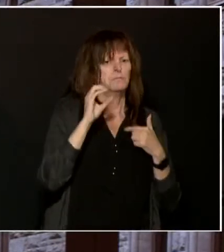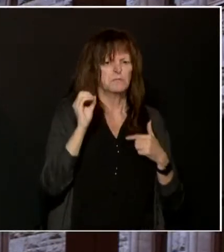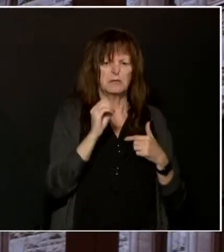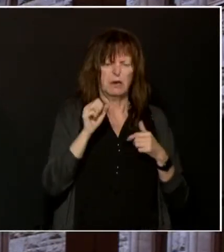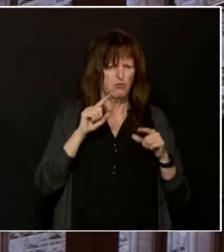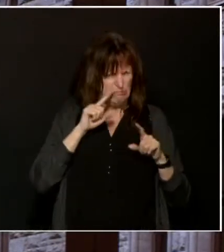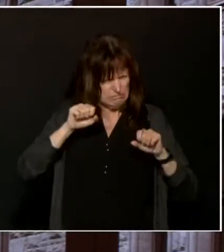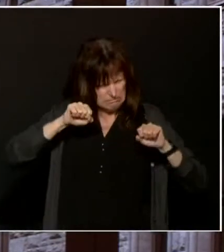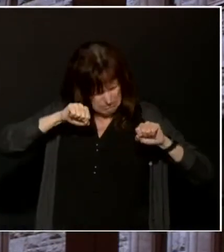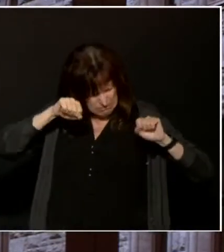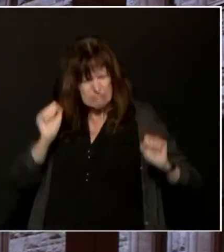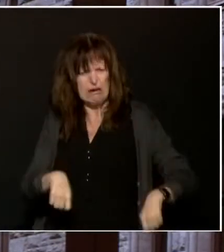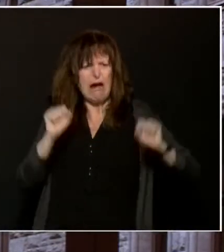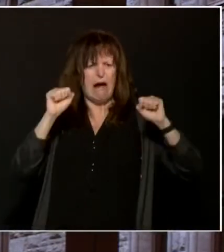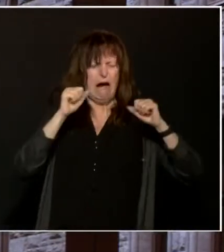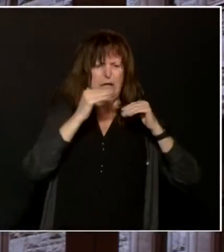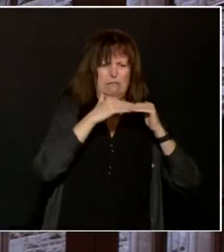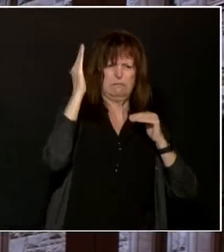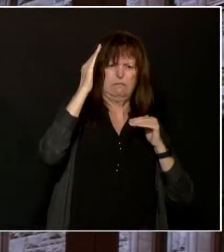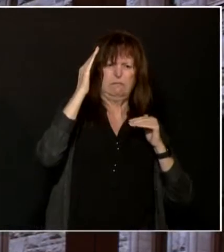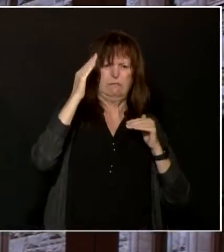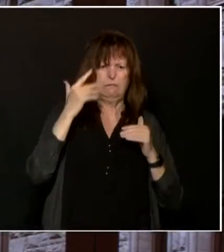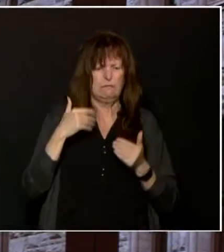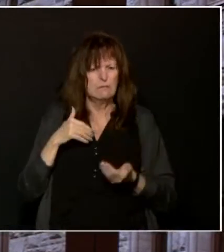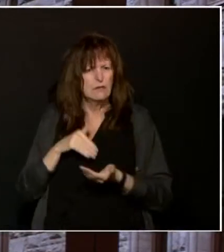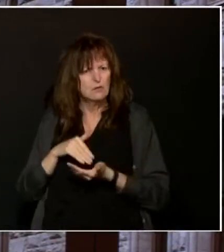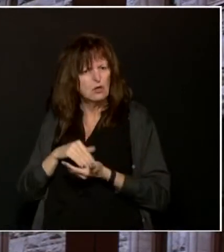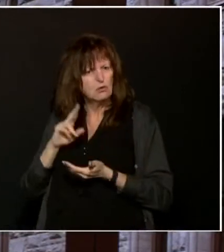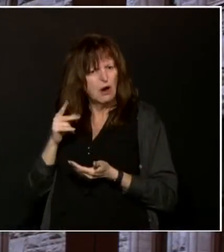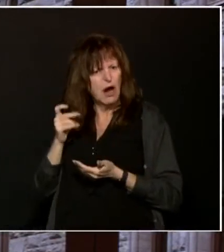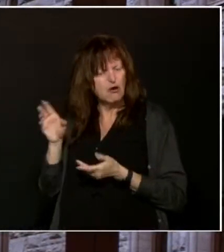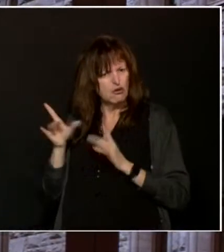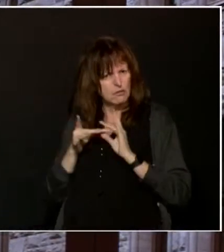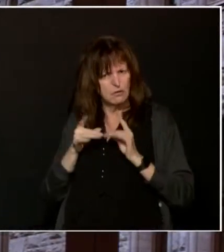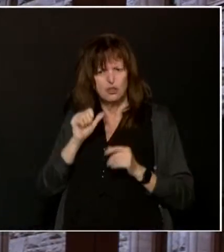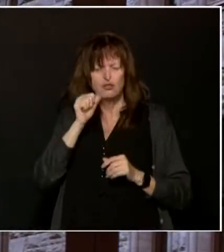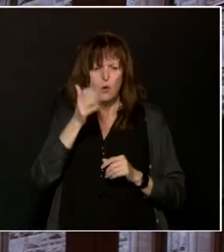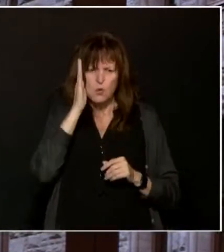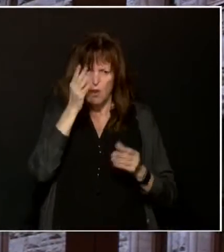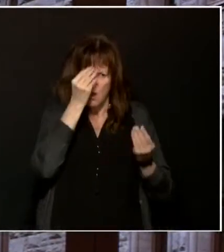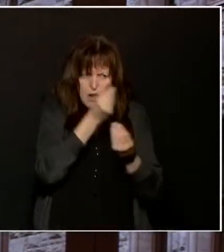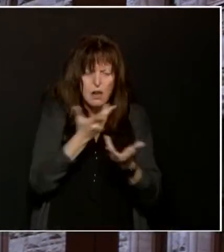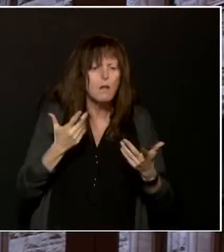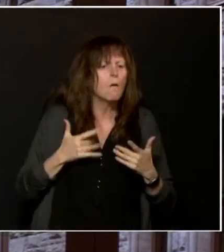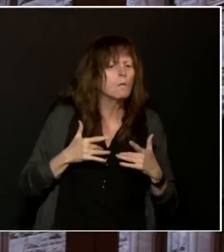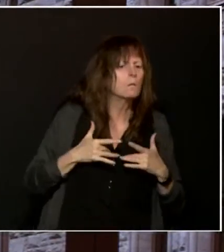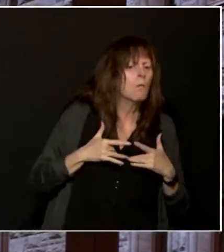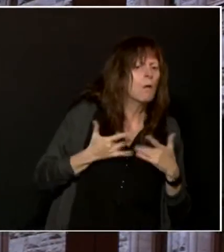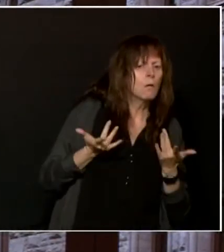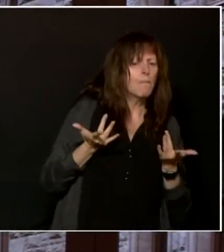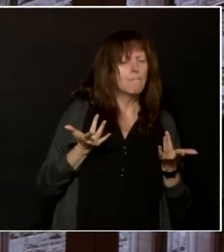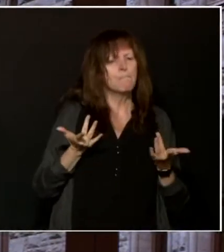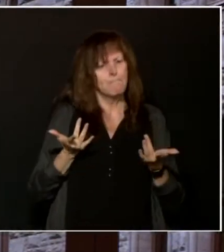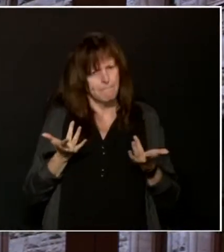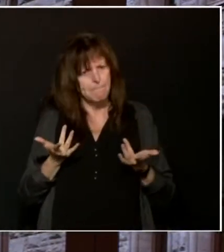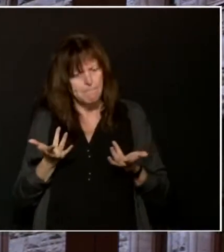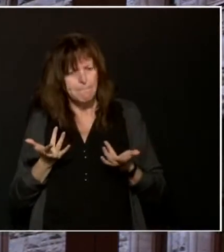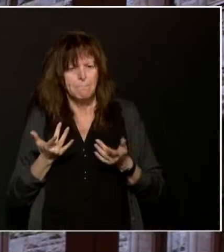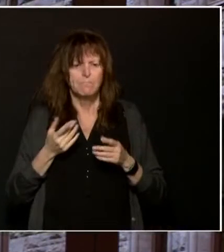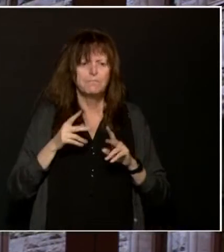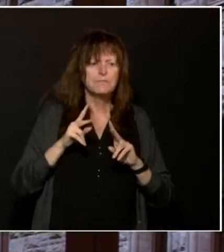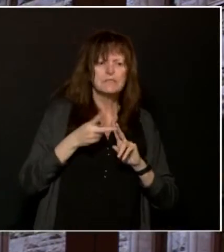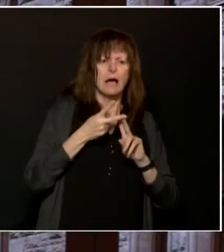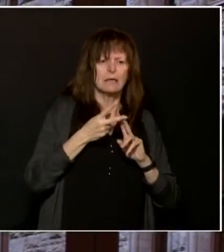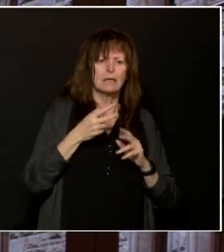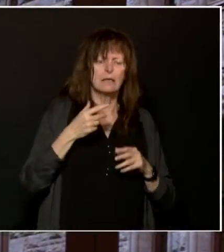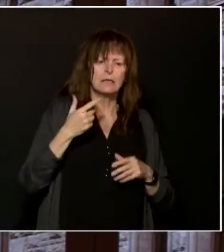of course, as Dr. Hire alluded to, giving some updates tomorrow on how we might start to really assertively address the second dose issue as well. And so we're hoping to